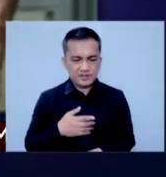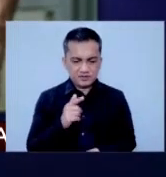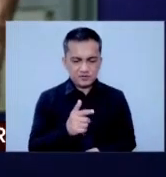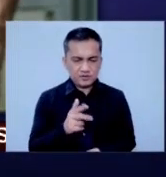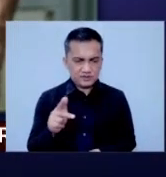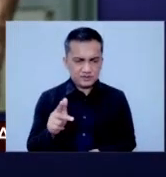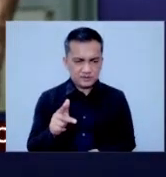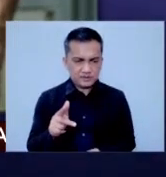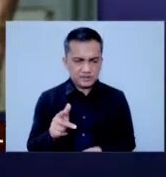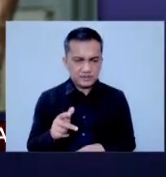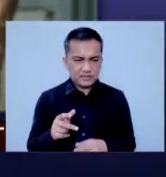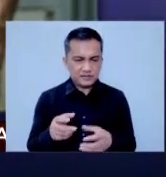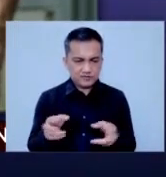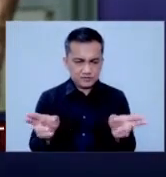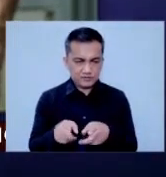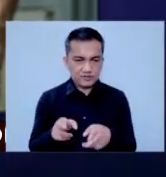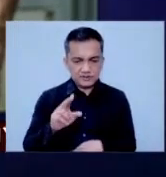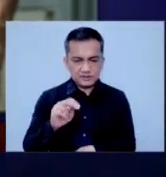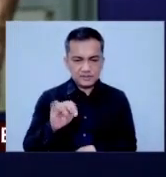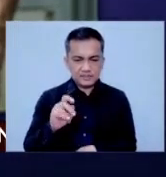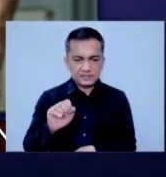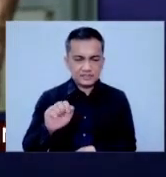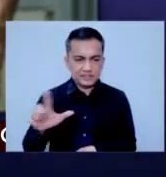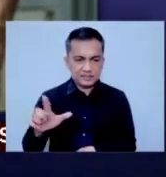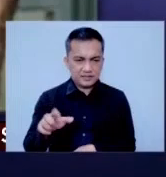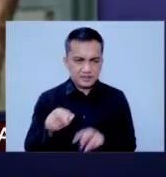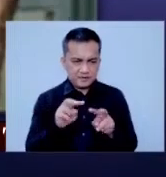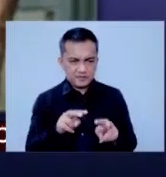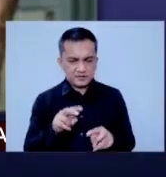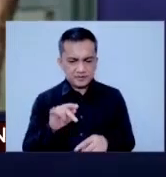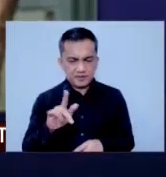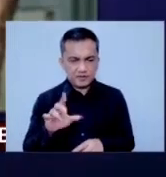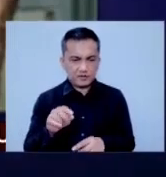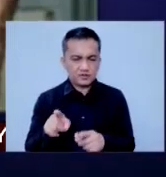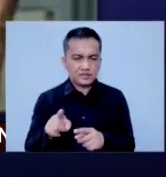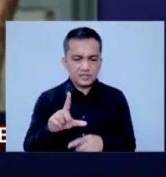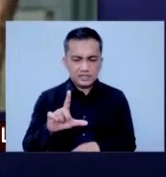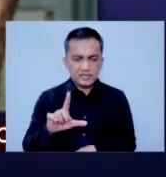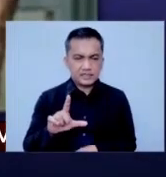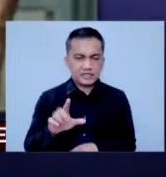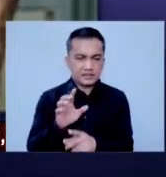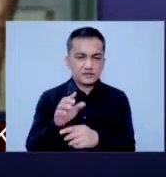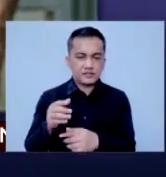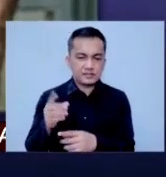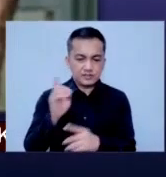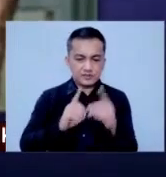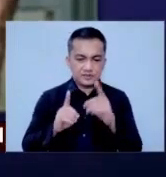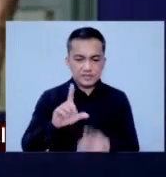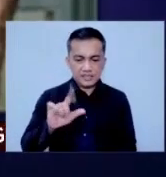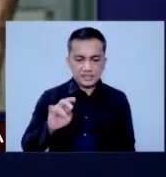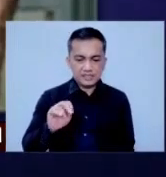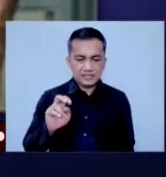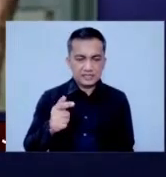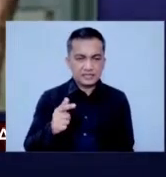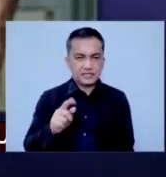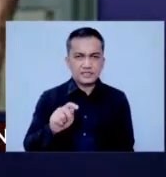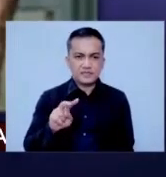in a nutshell." Mapapanood na si Paulo sa hit series na Linlang dito sa TV5 simula January